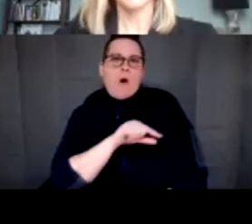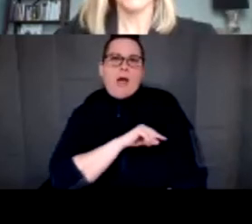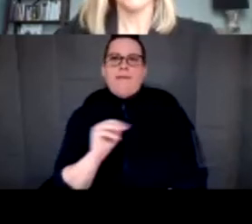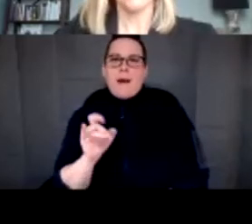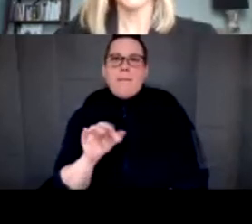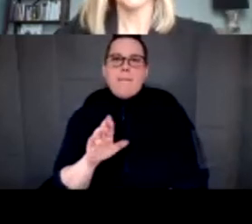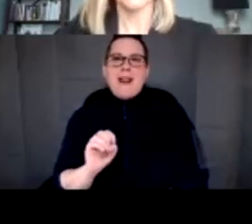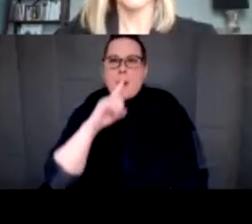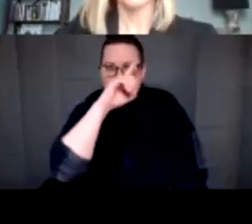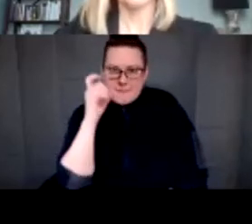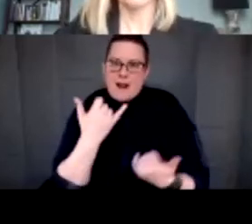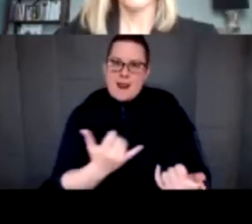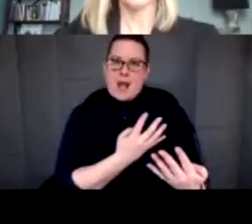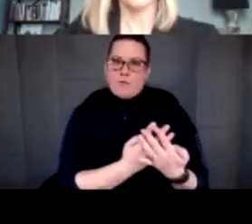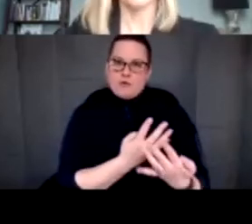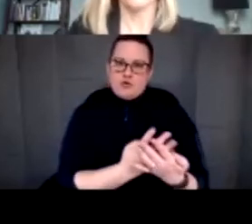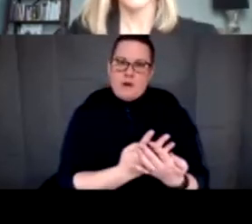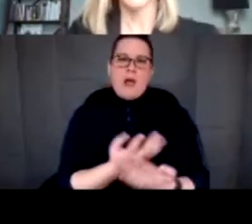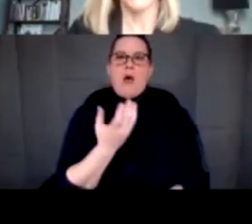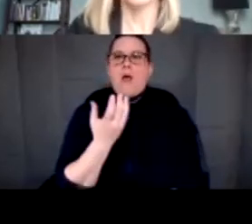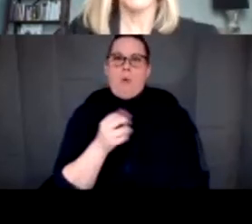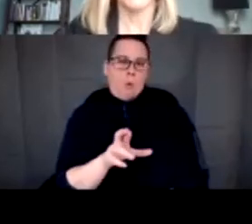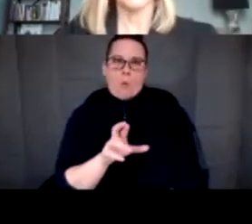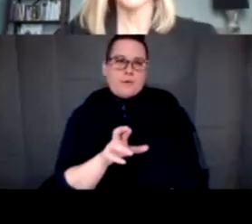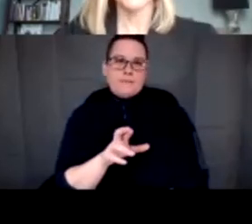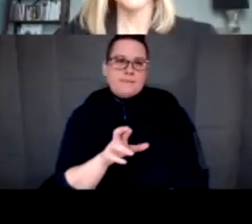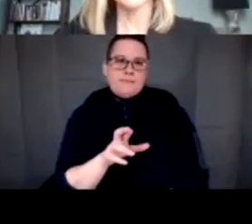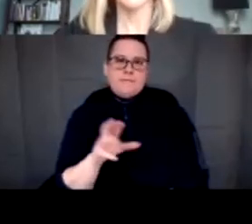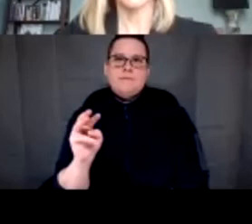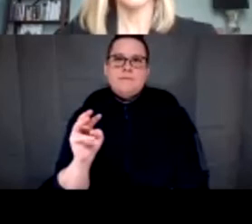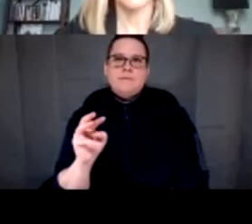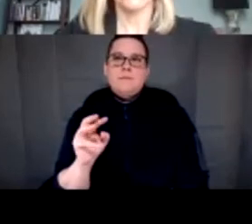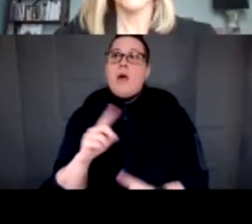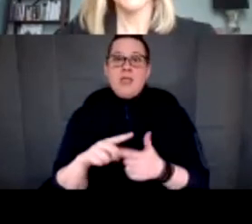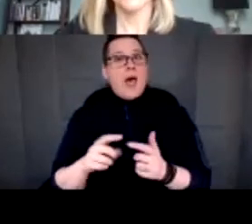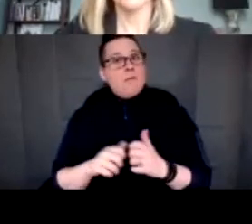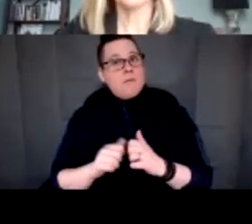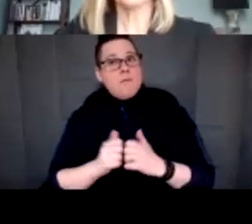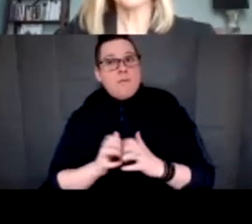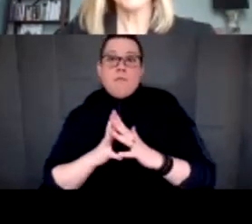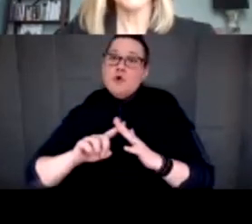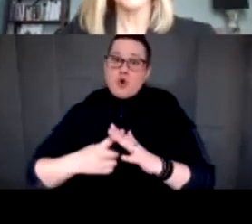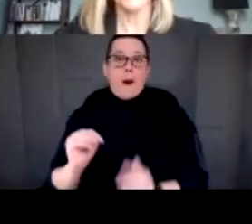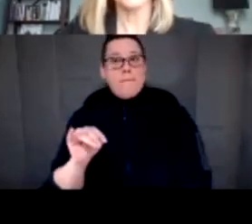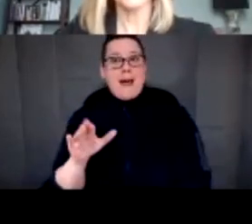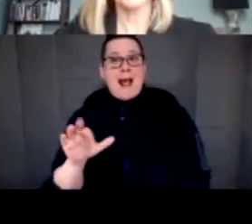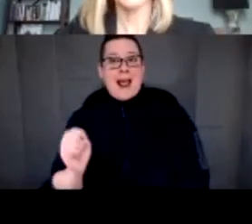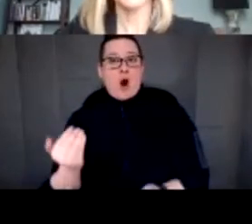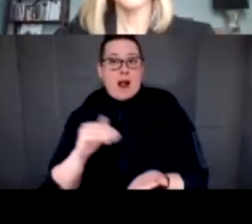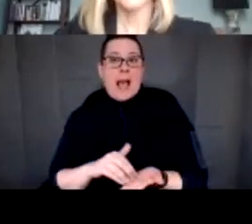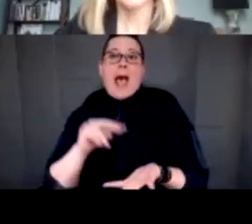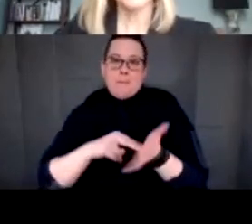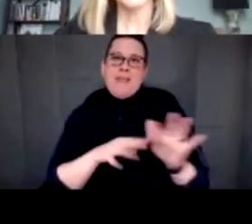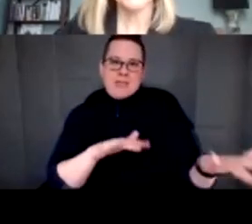because they've been incarcerated, or then otherwise Medicare is reinstated, once they're discharged from